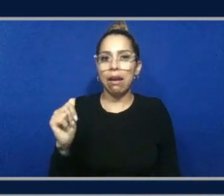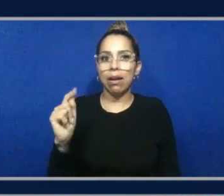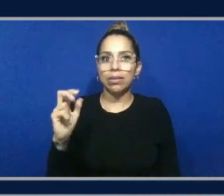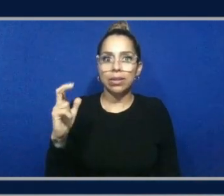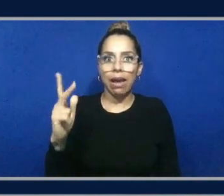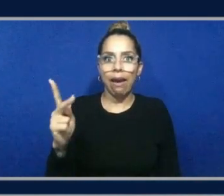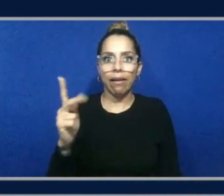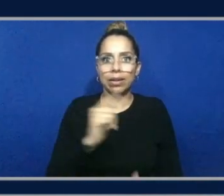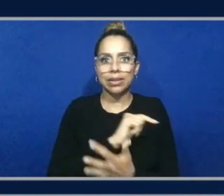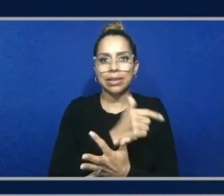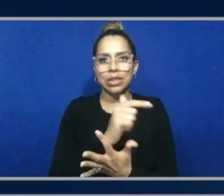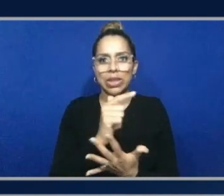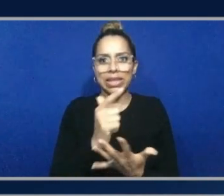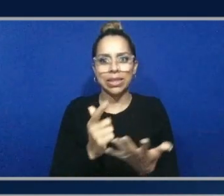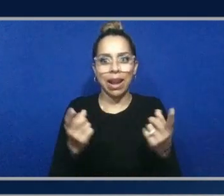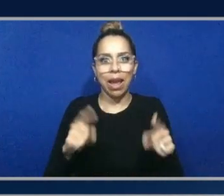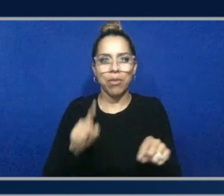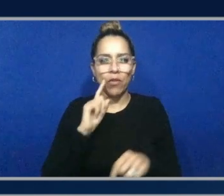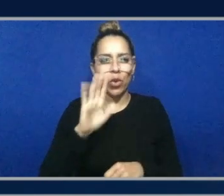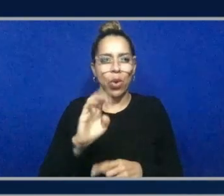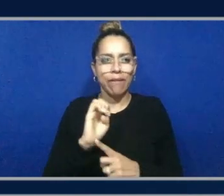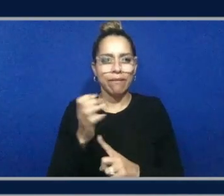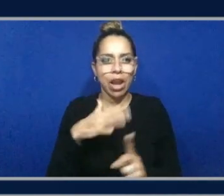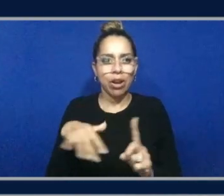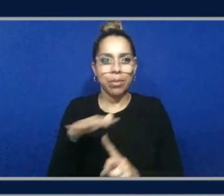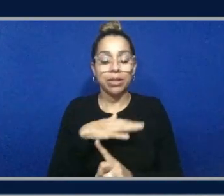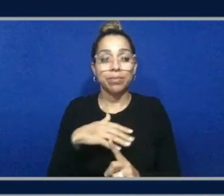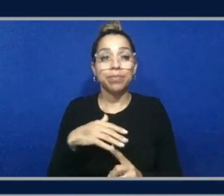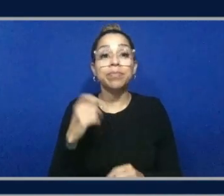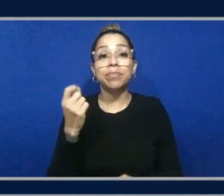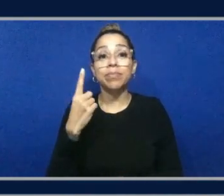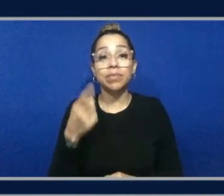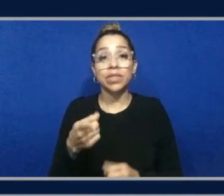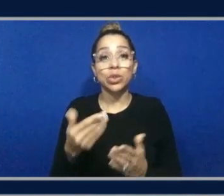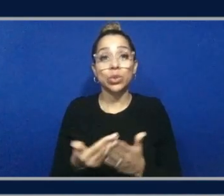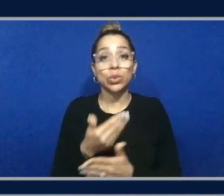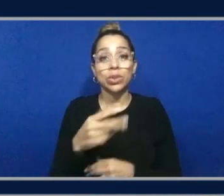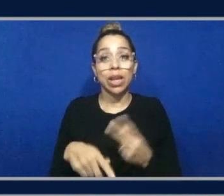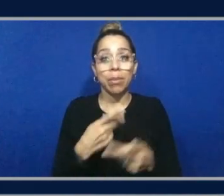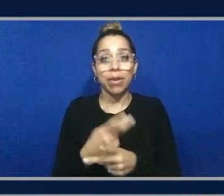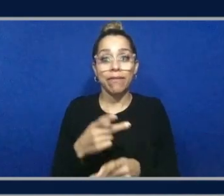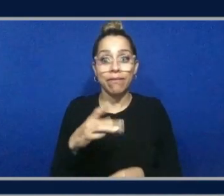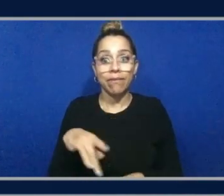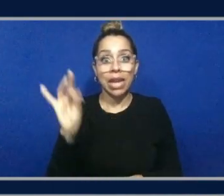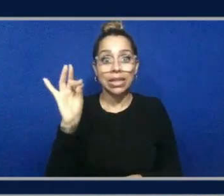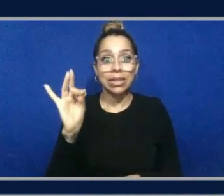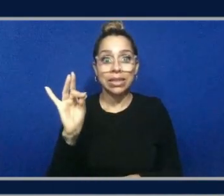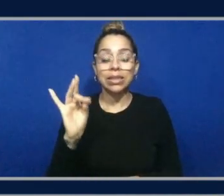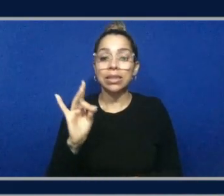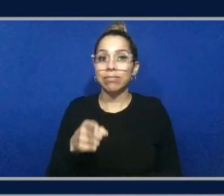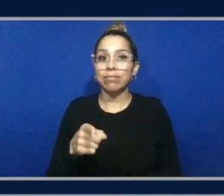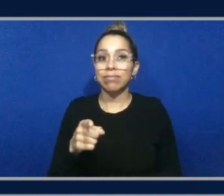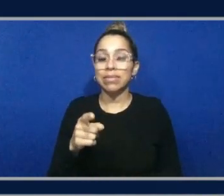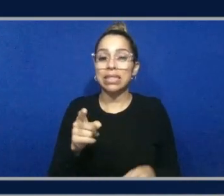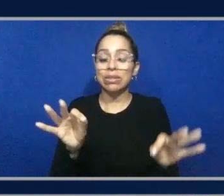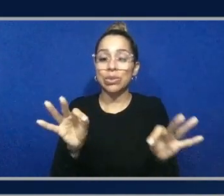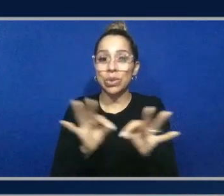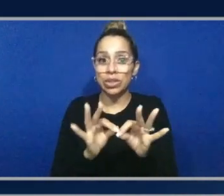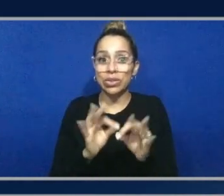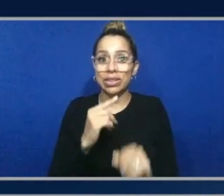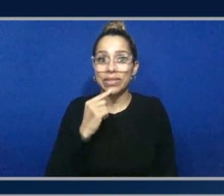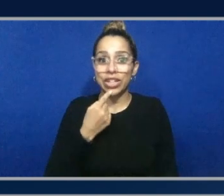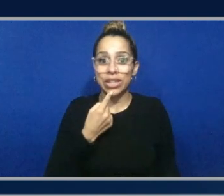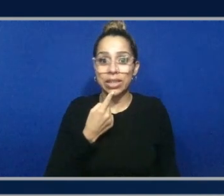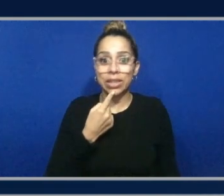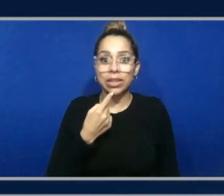thing I want to highlight is that this new type of finding is a critical severity. GuardDuty has never had